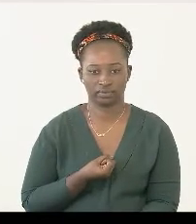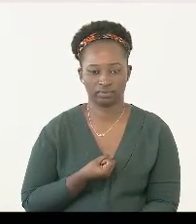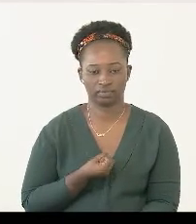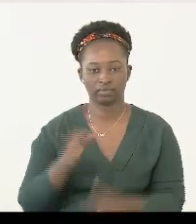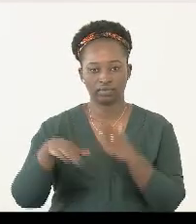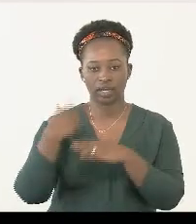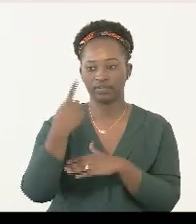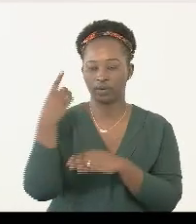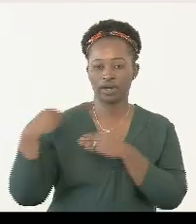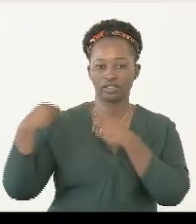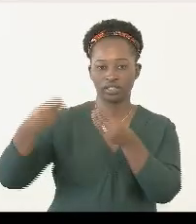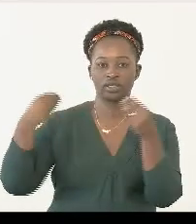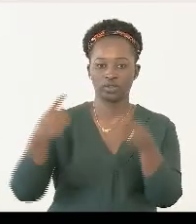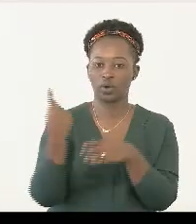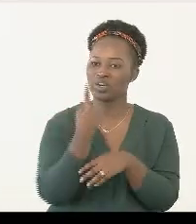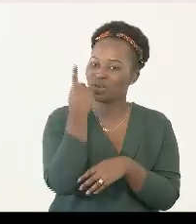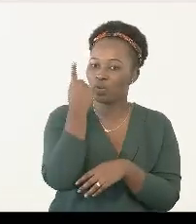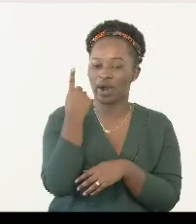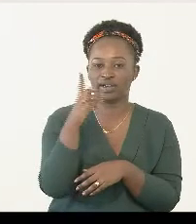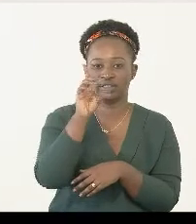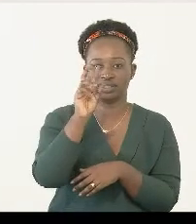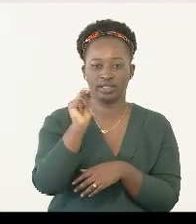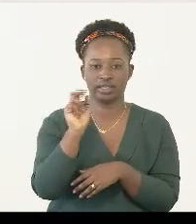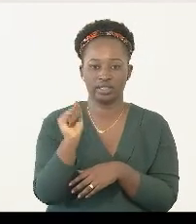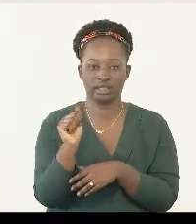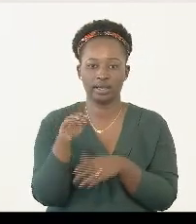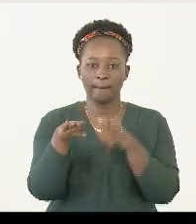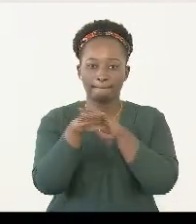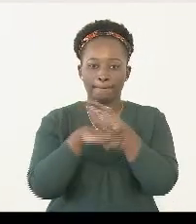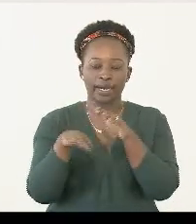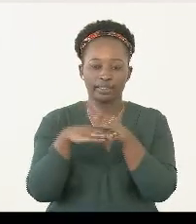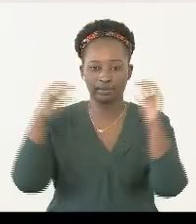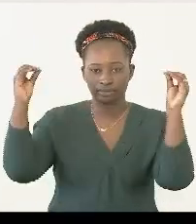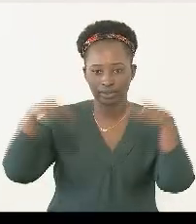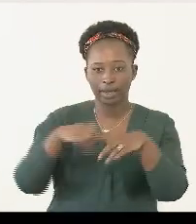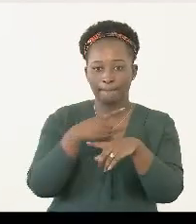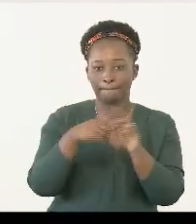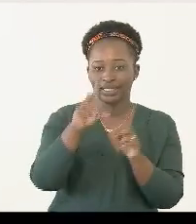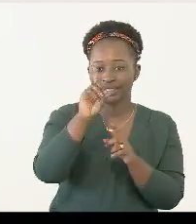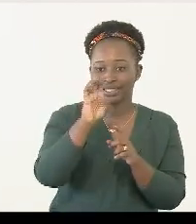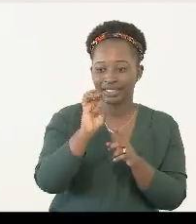That after one generation, only one DNA band appeared, but the density had changed.